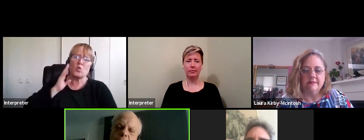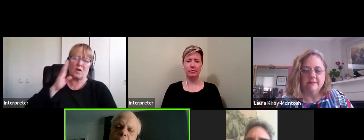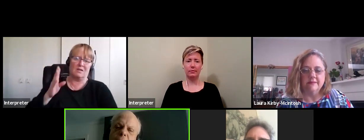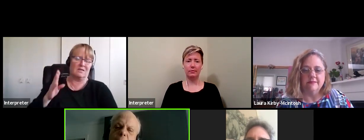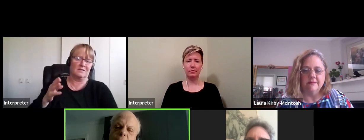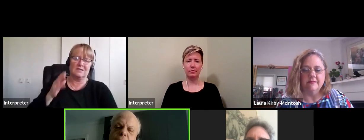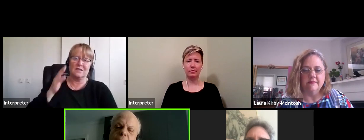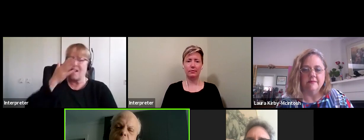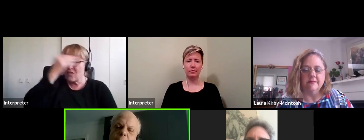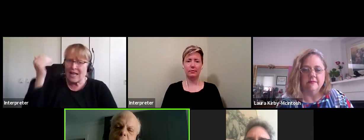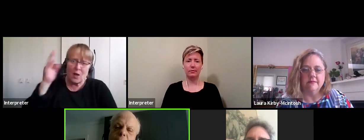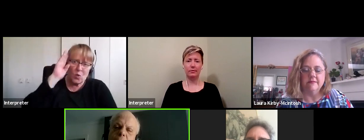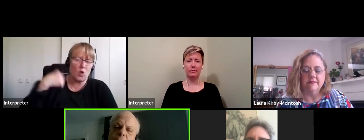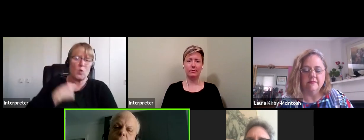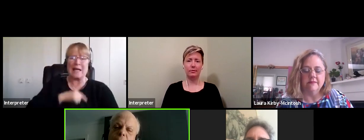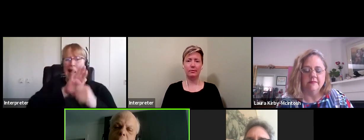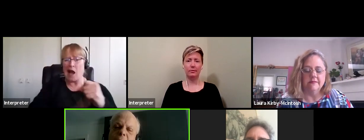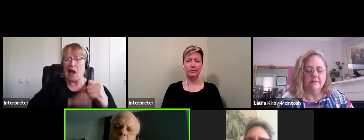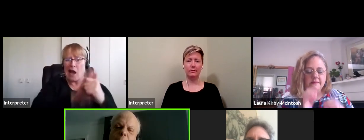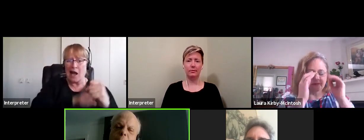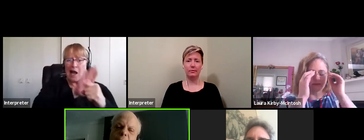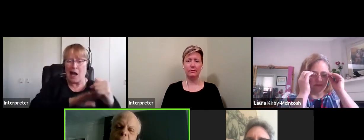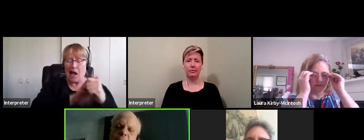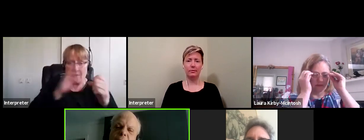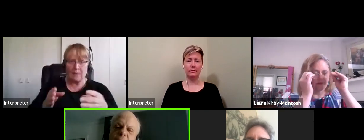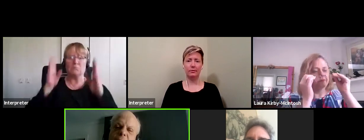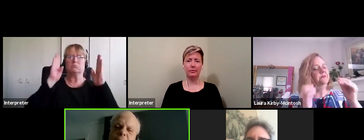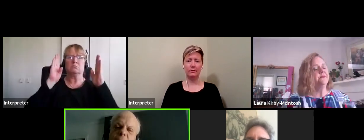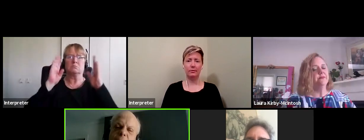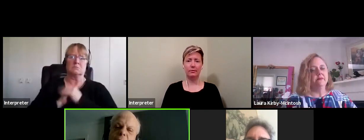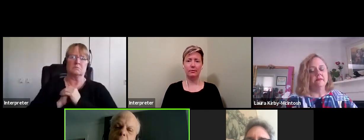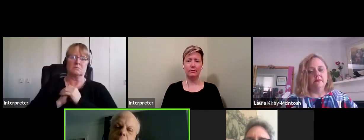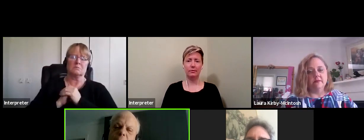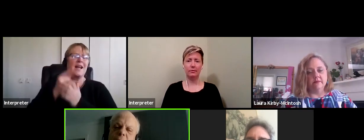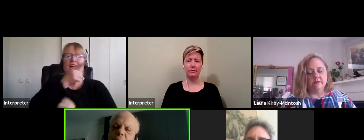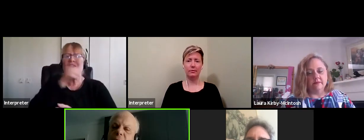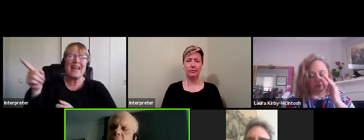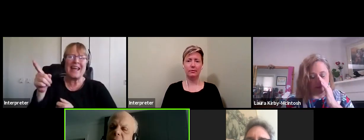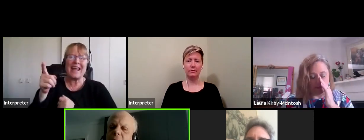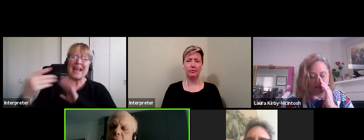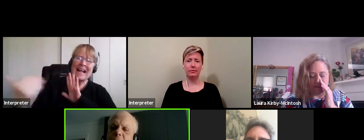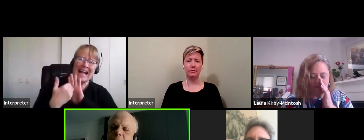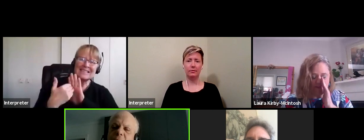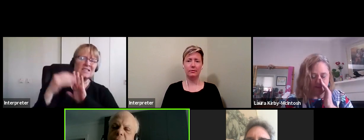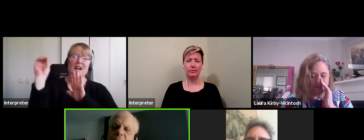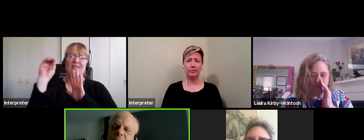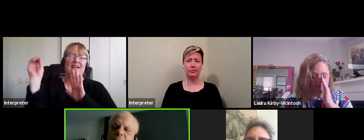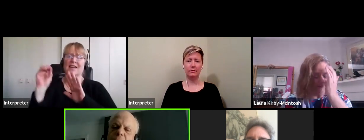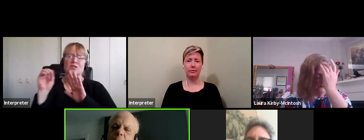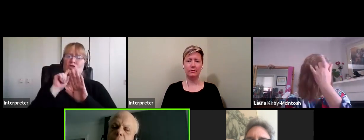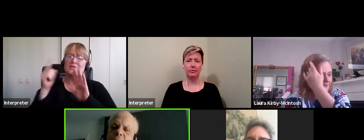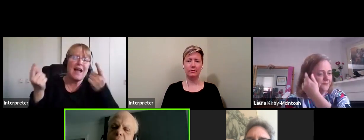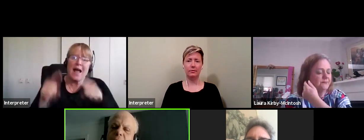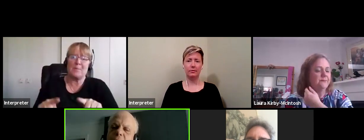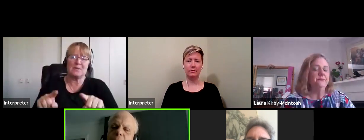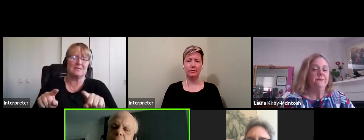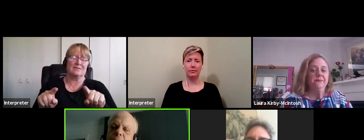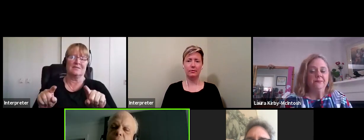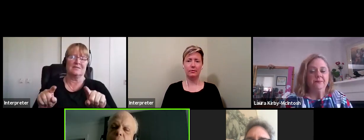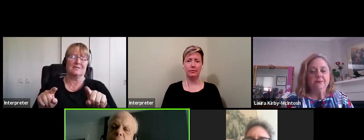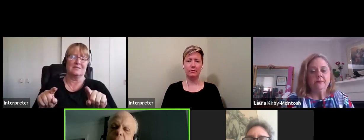hard to insist that we be included. Not because people have anything in for us, but because time and again, we just